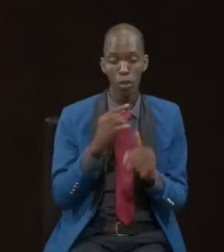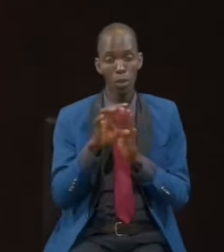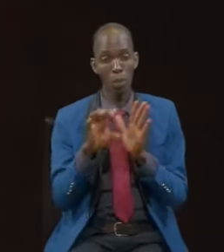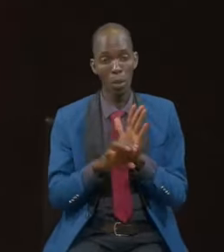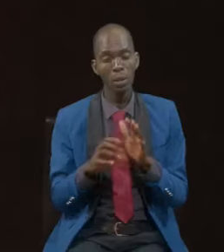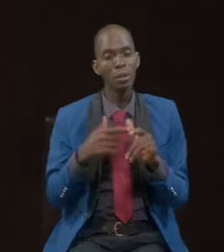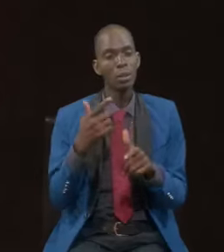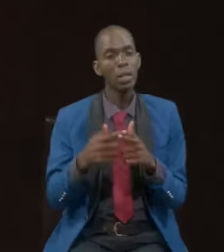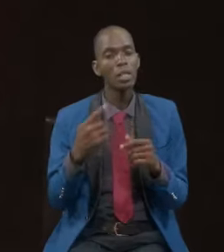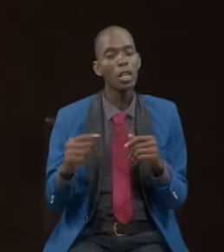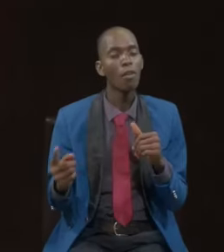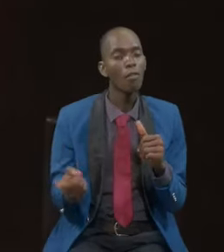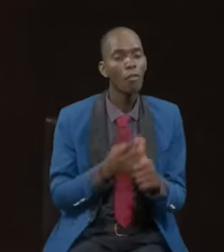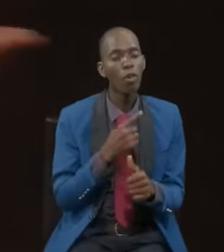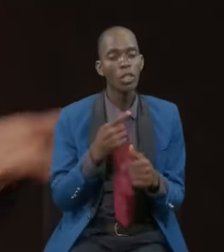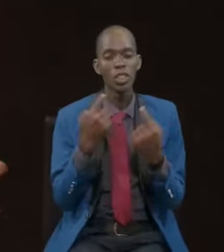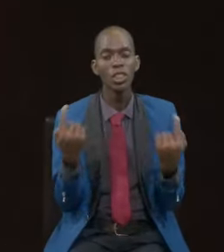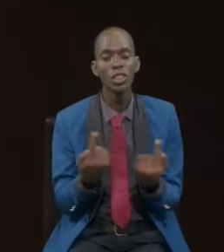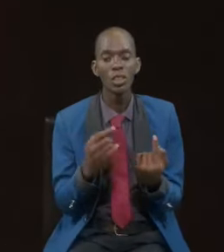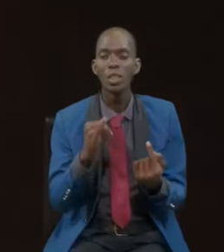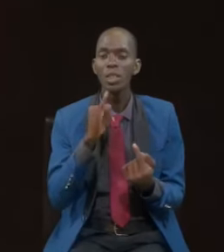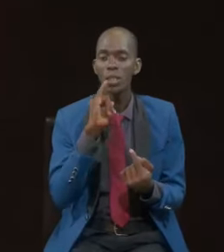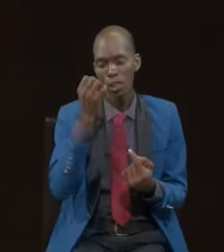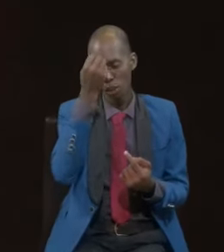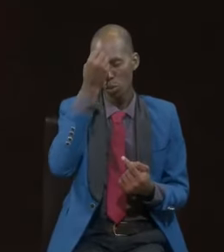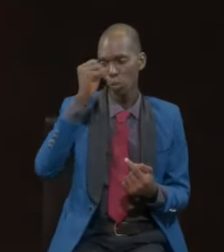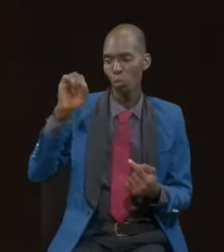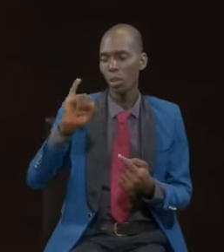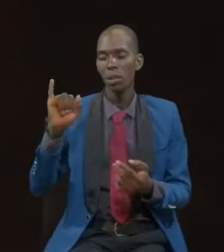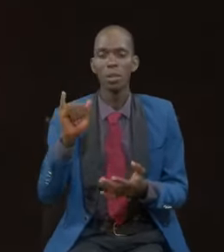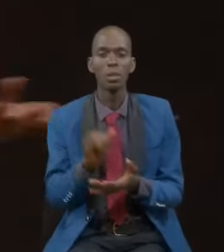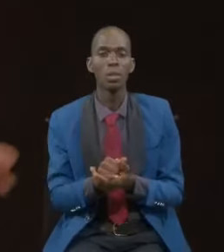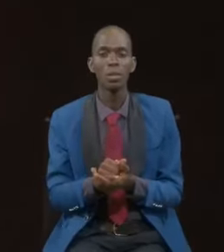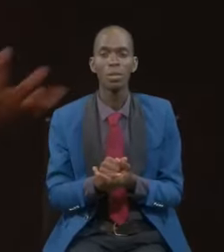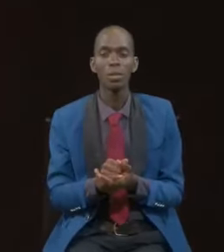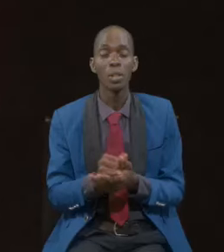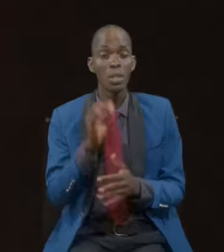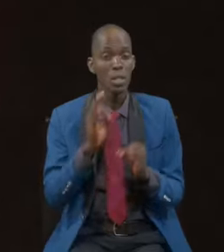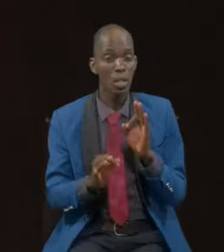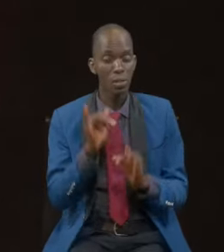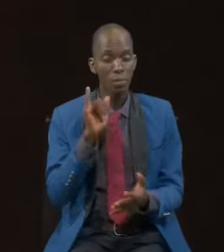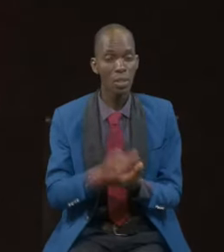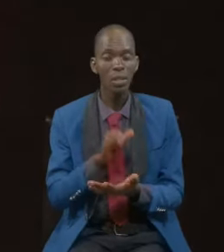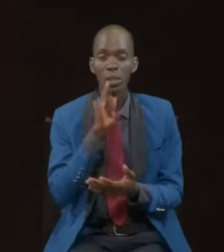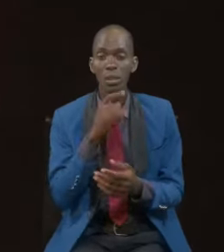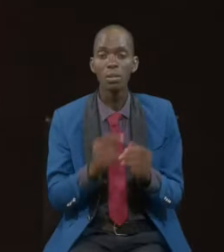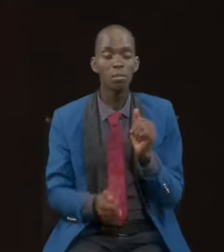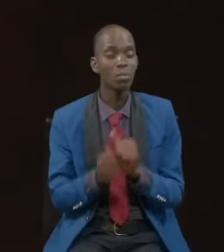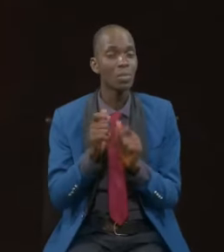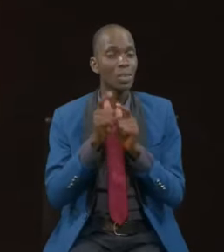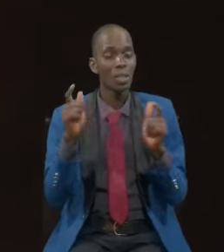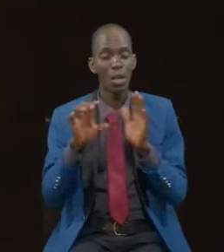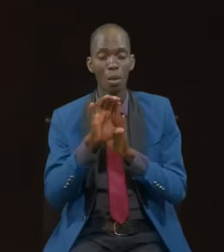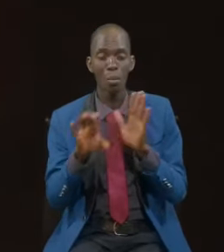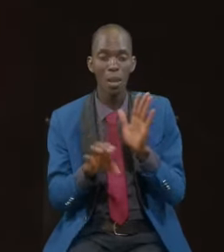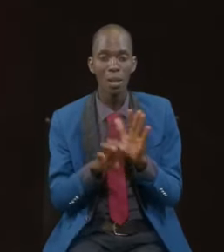is disobeying that, transgressing that. If that is the great commandment, that